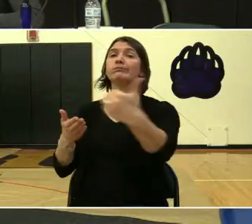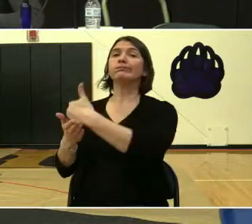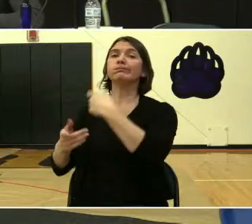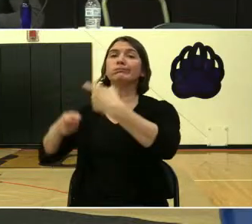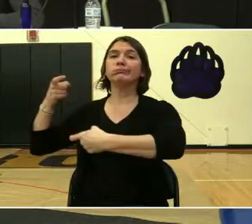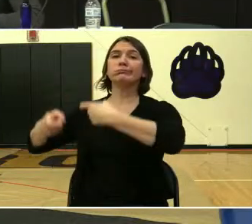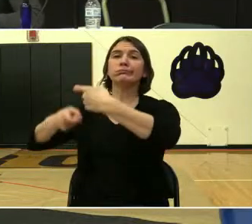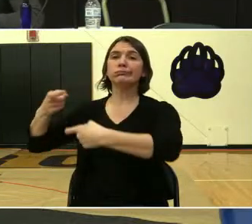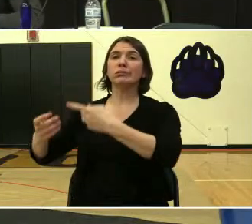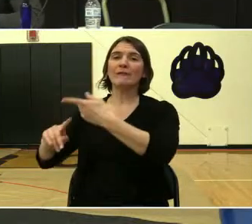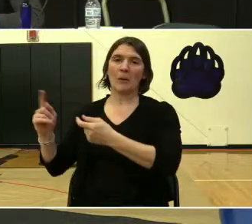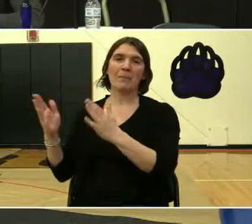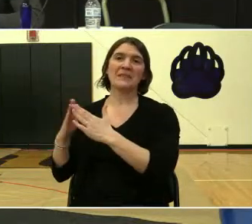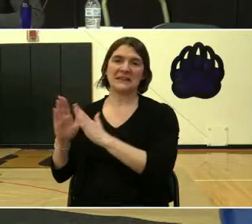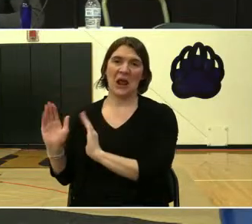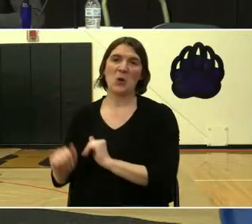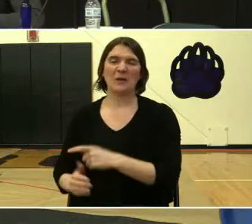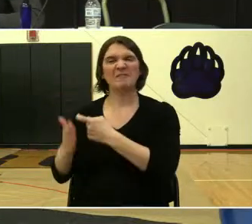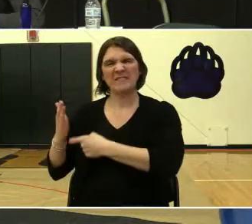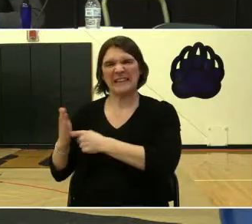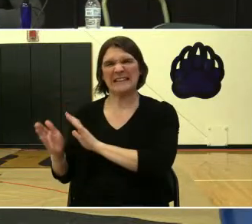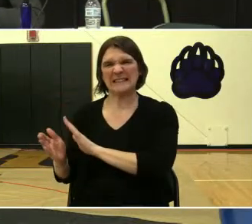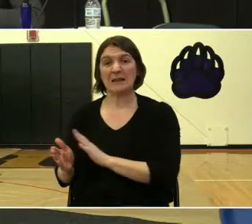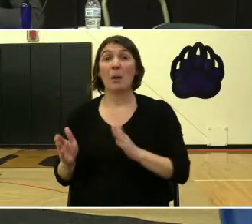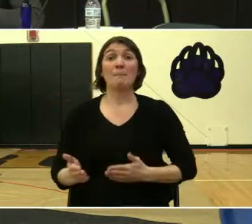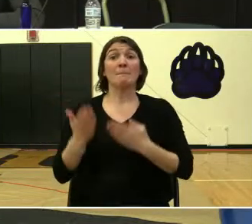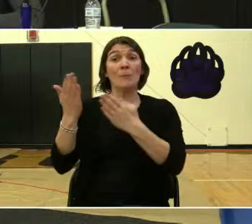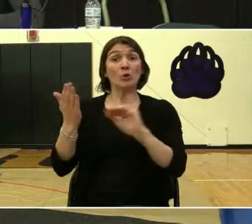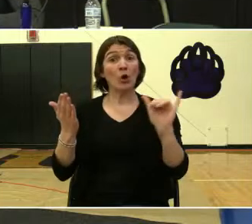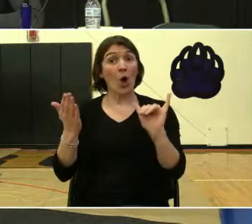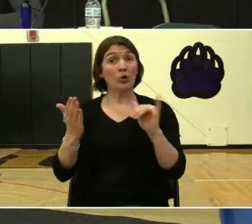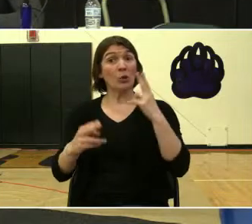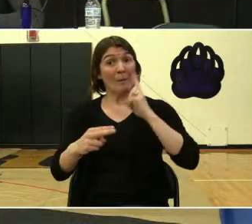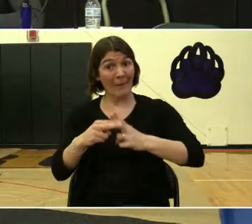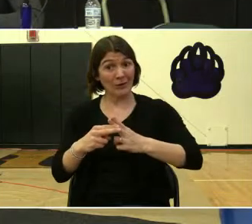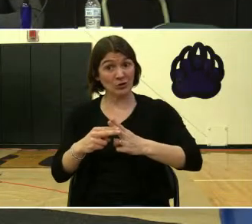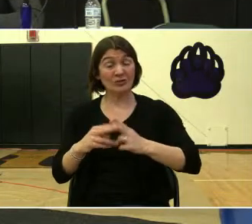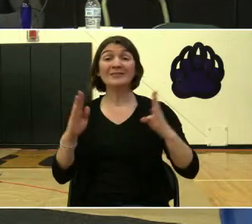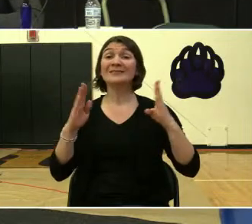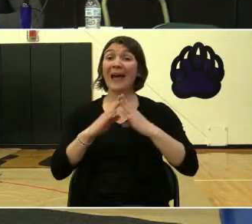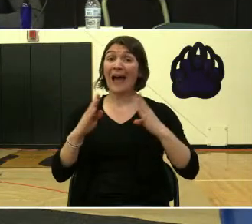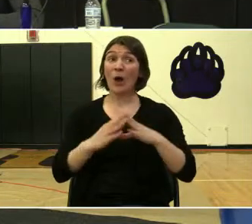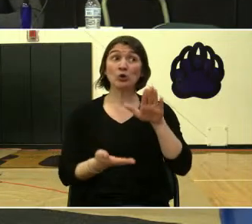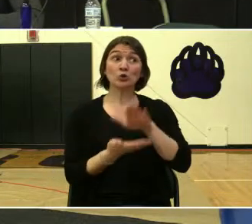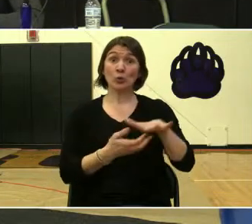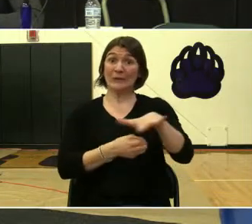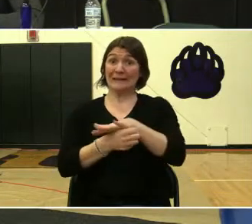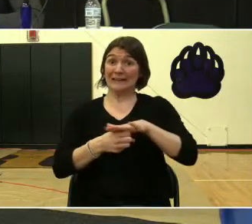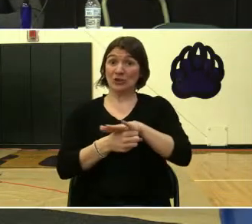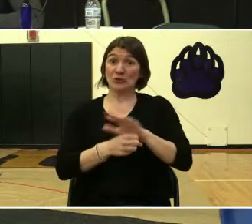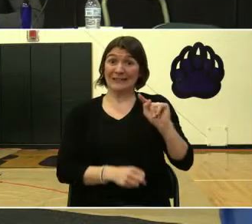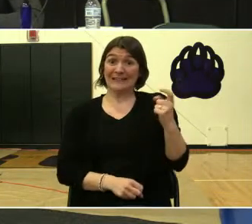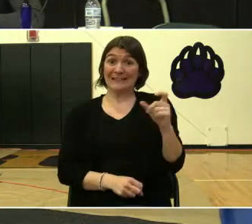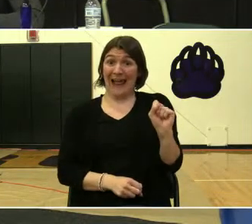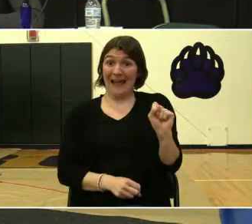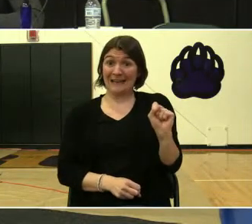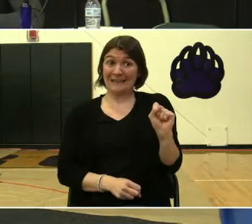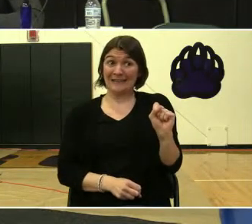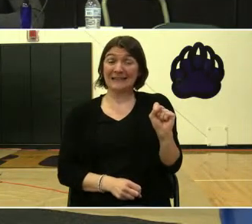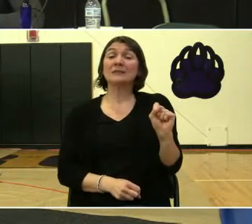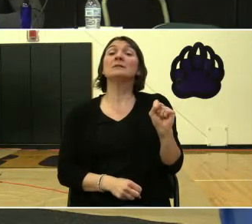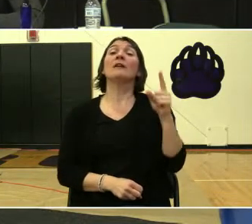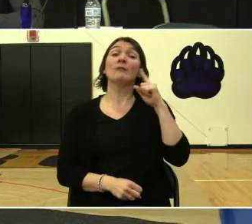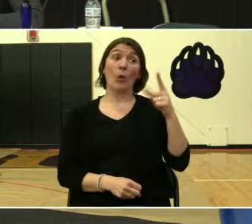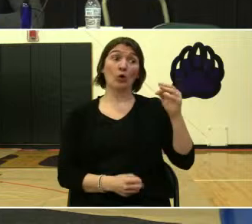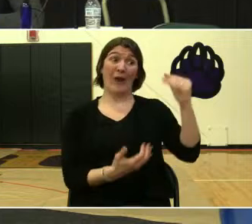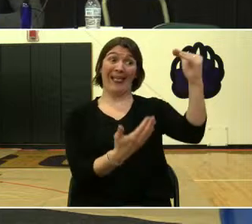Revenue collected by the town this motion also provides that the town and School District taxes assessed on